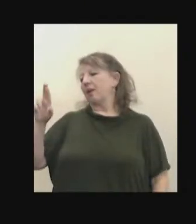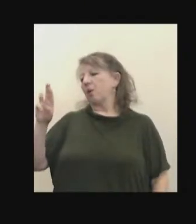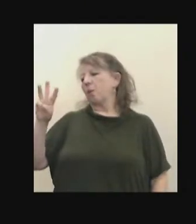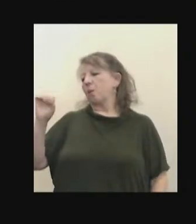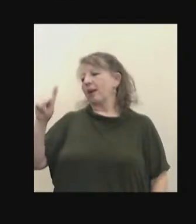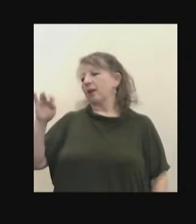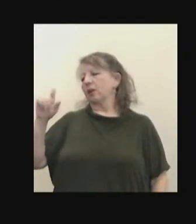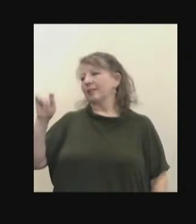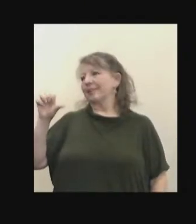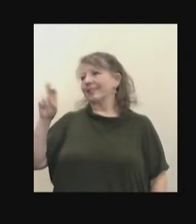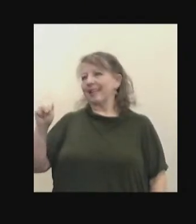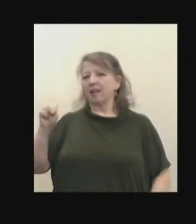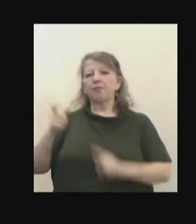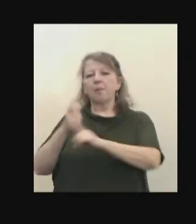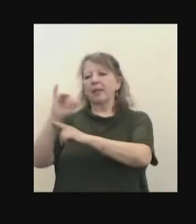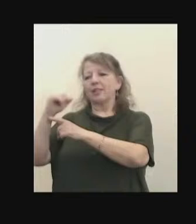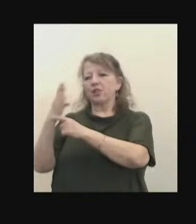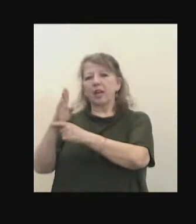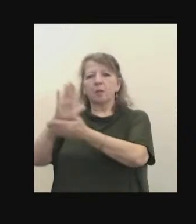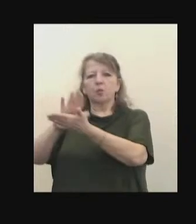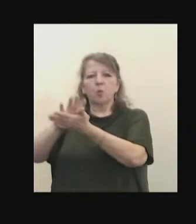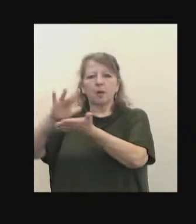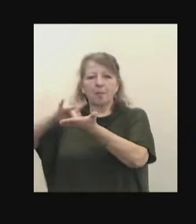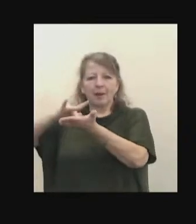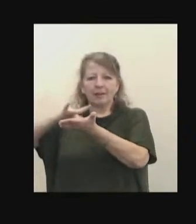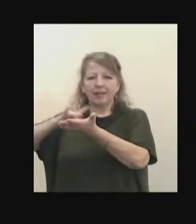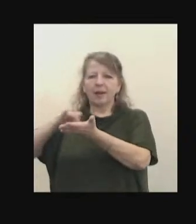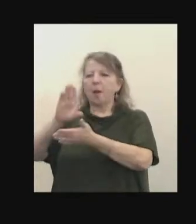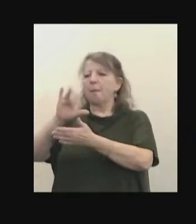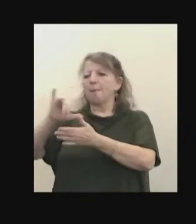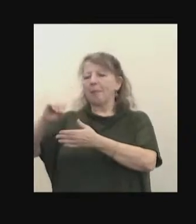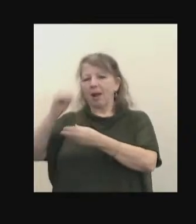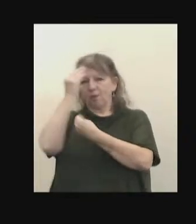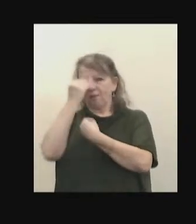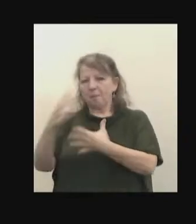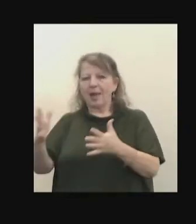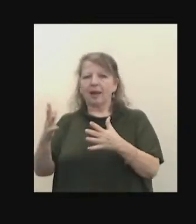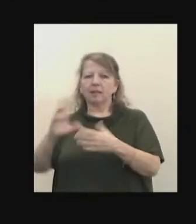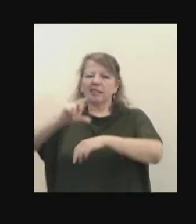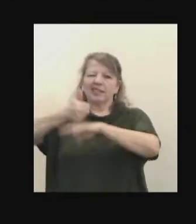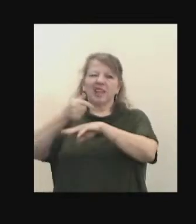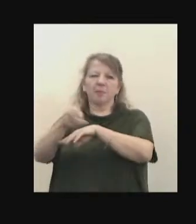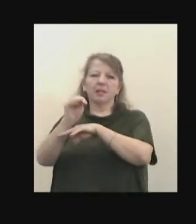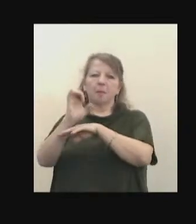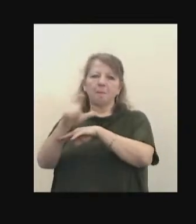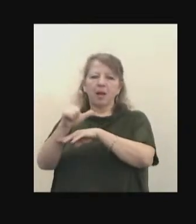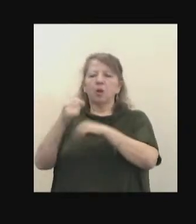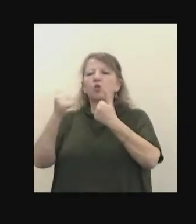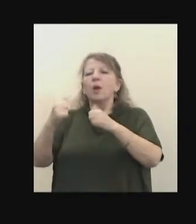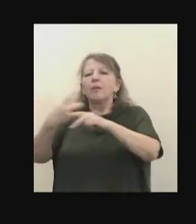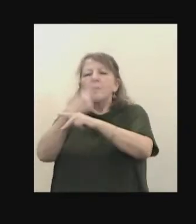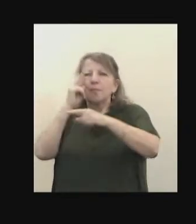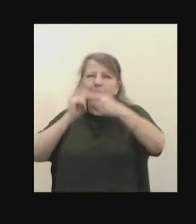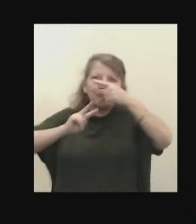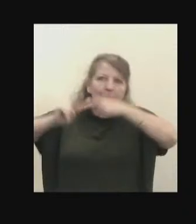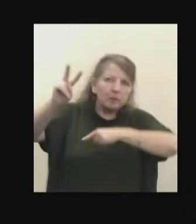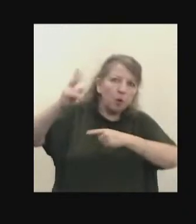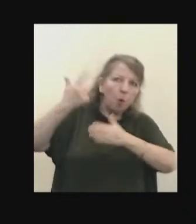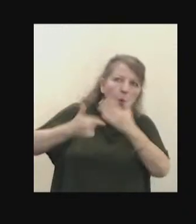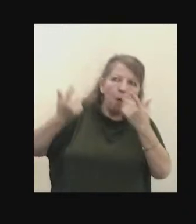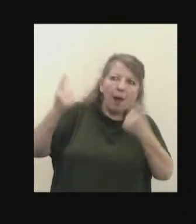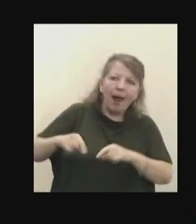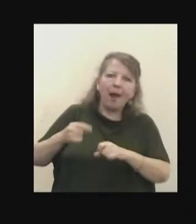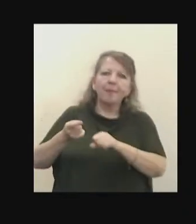Jacobs School of Medicine Bioinformatics Department has put together to try to predict what our COVID-19